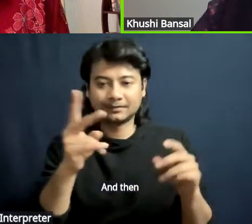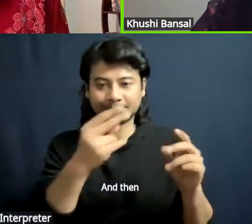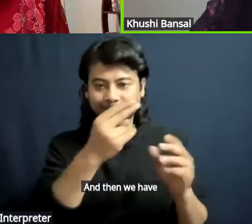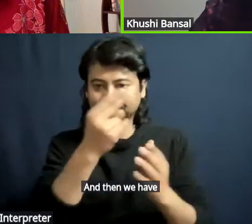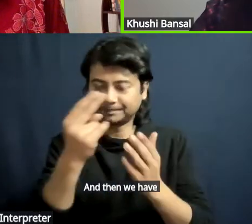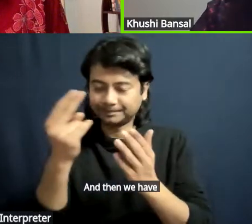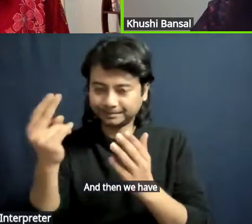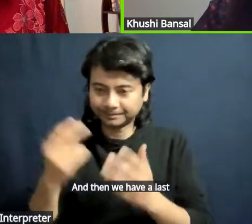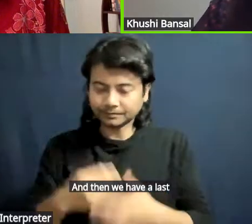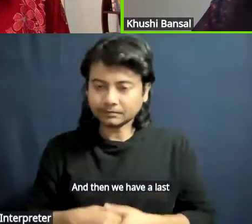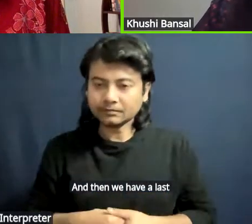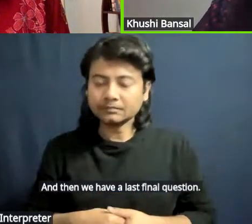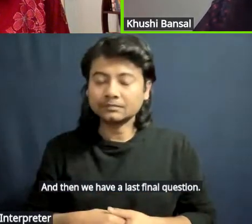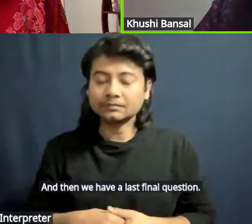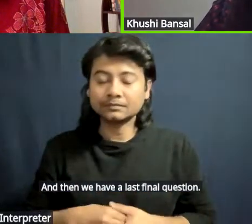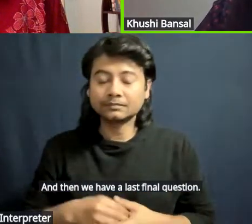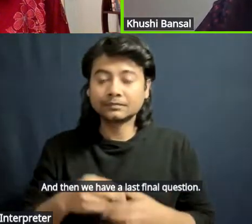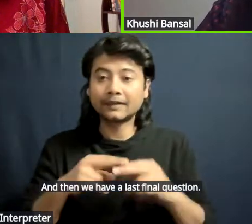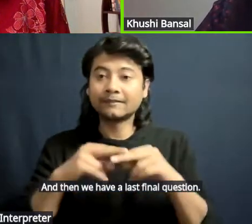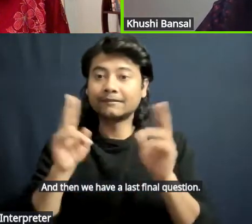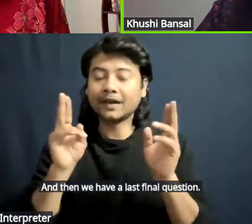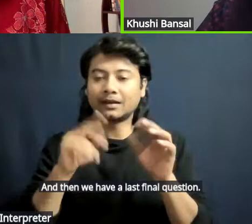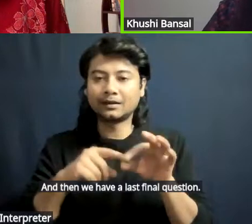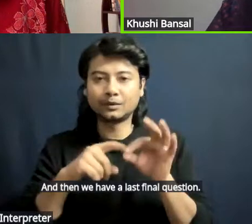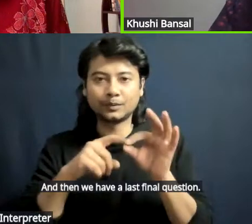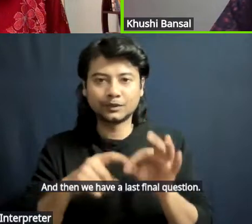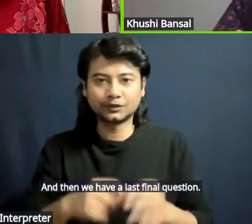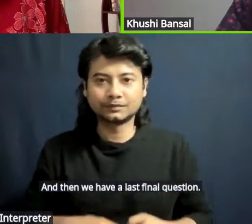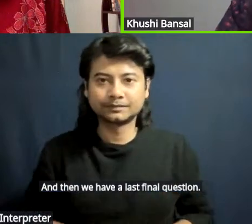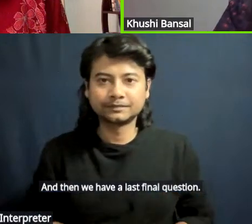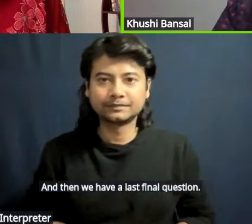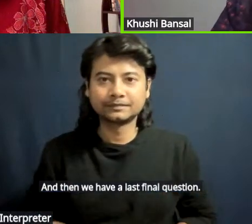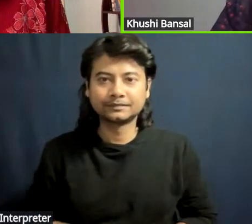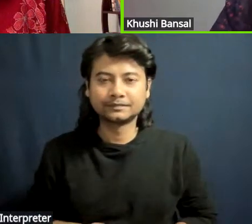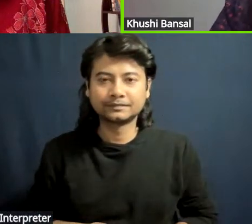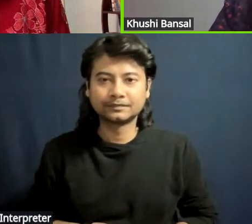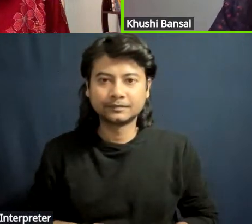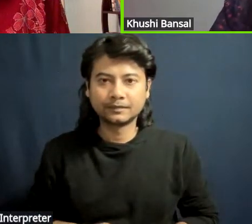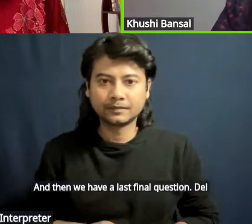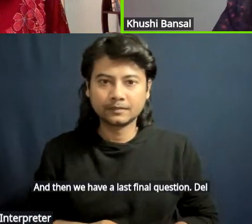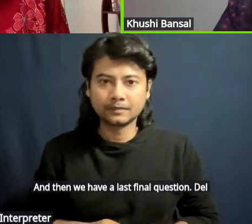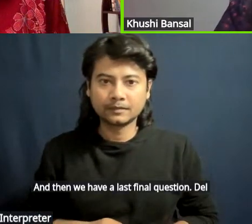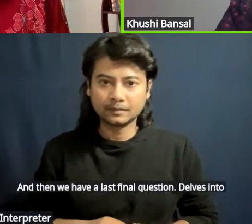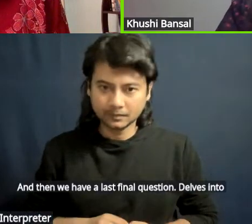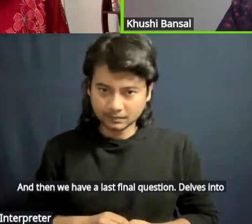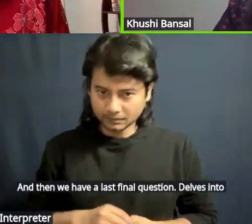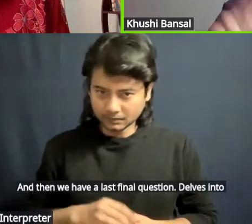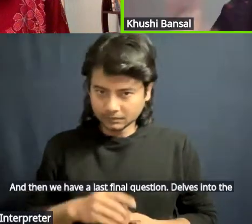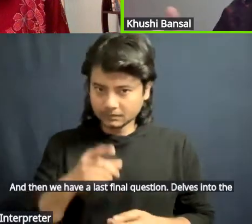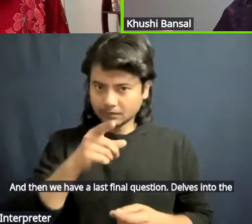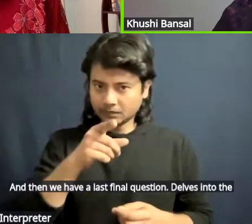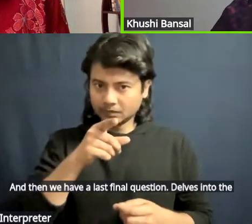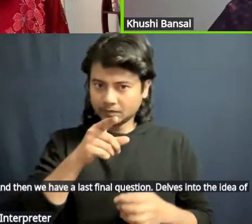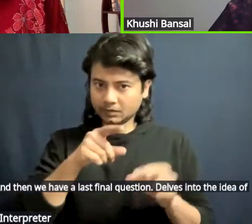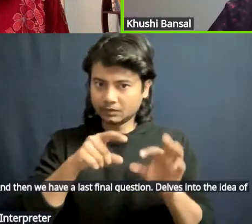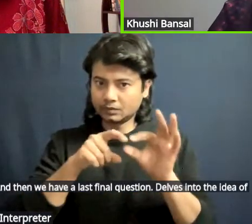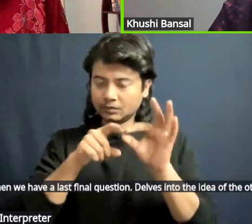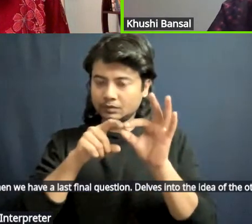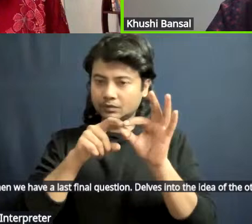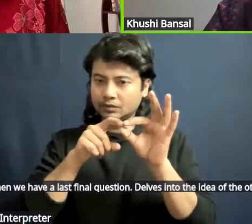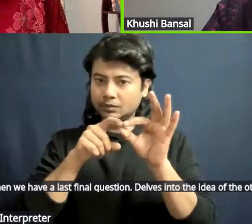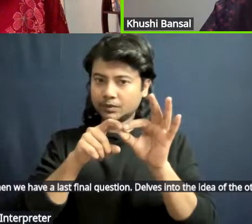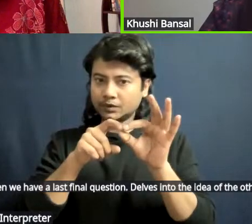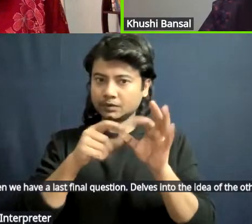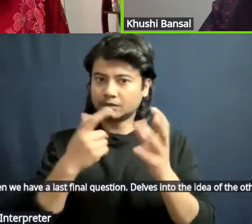final question, which delves into the idea of the other in the